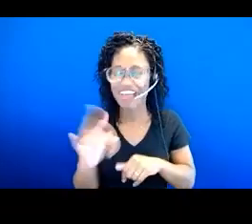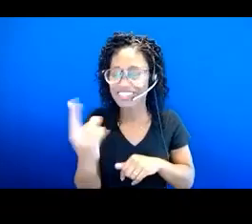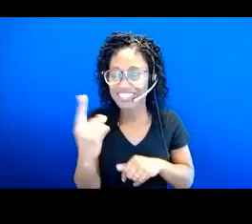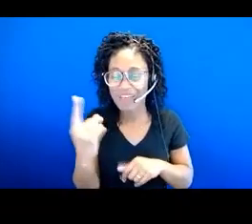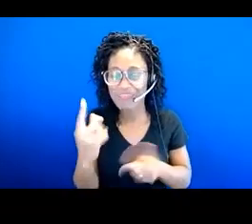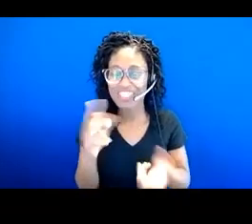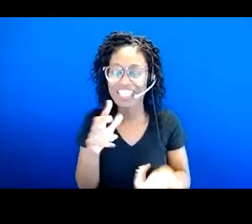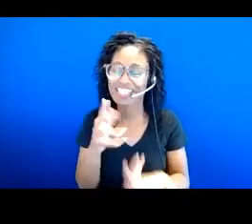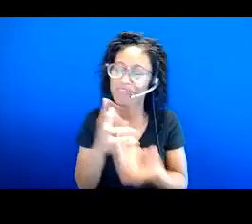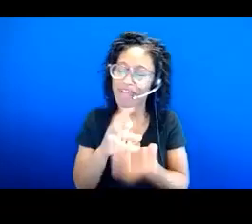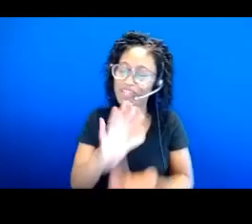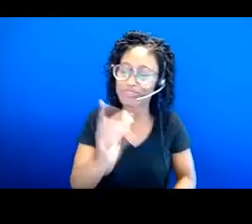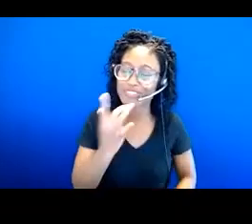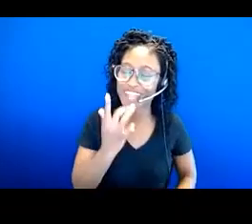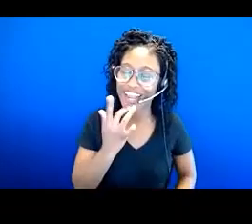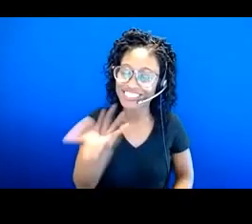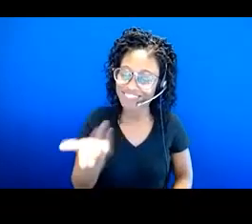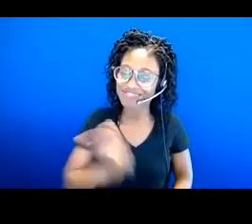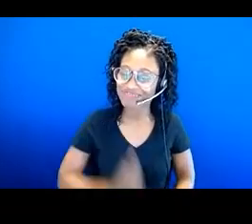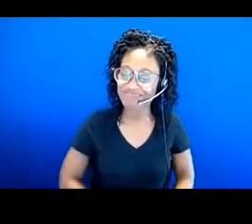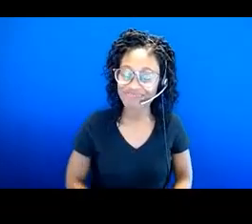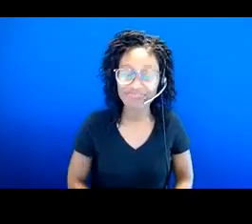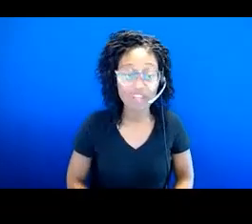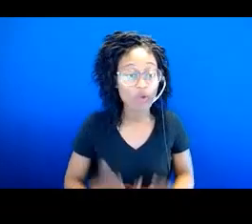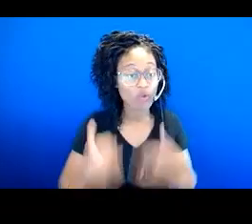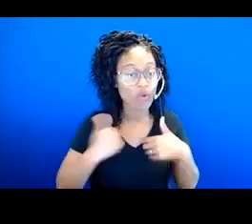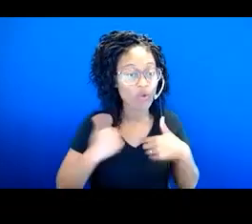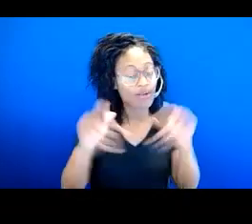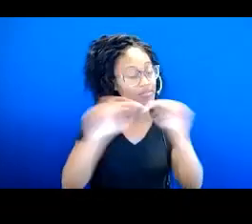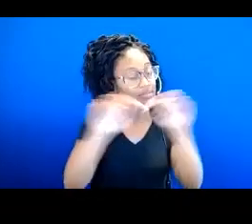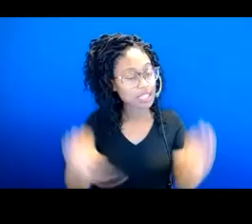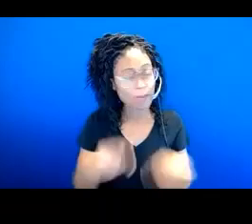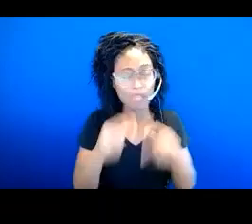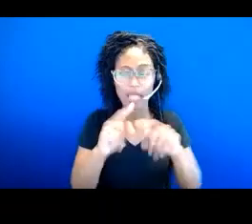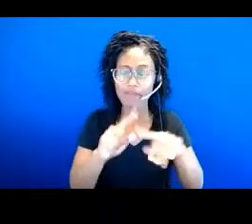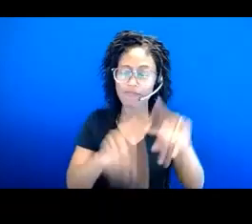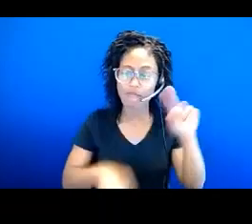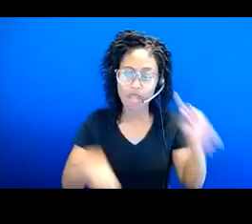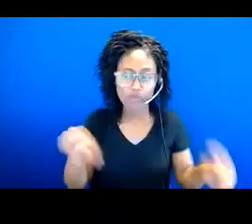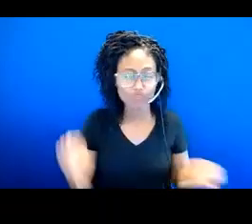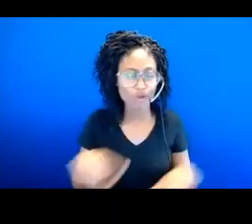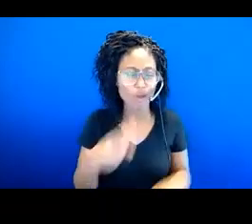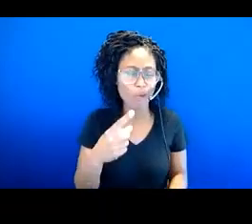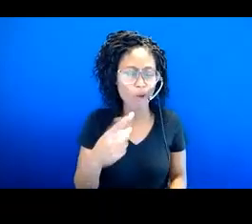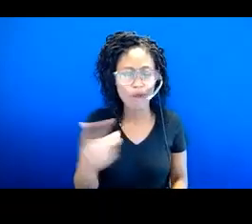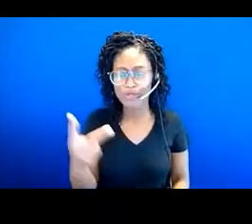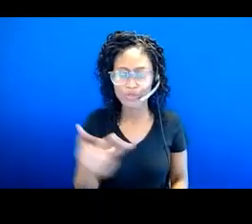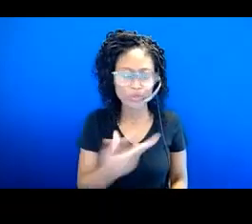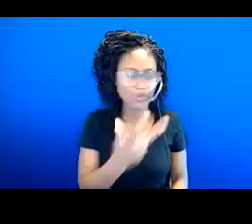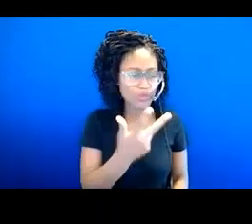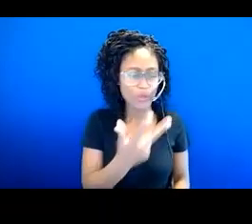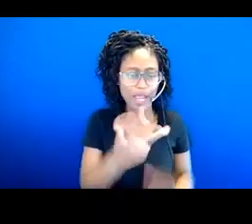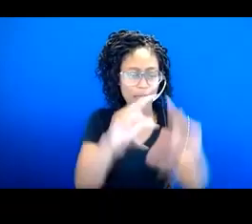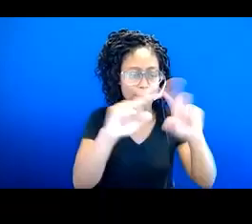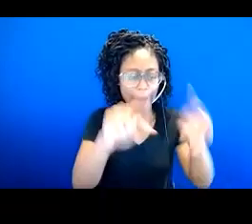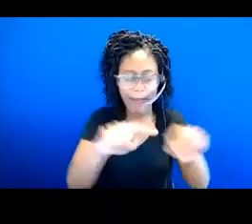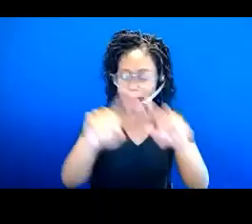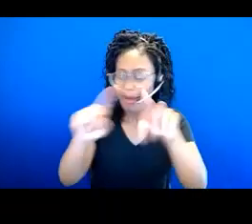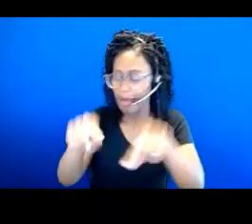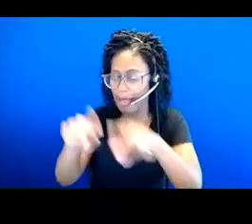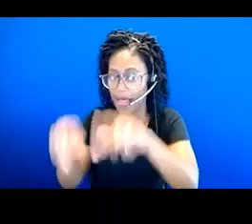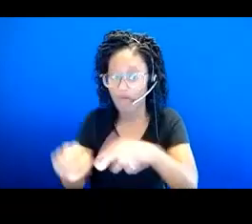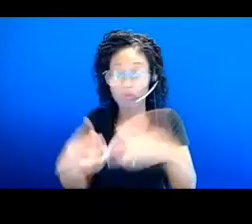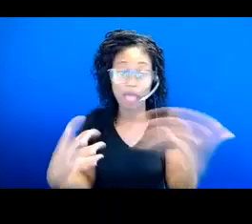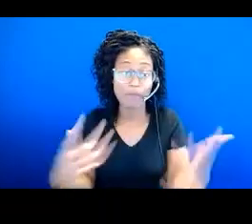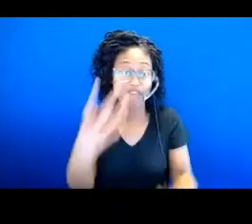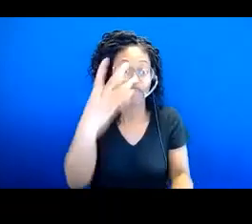you. So we have templates that vary from 1 to 2 to 3 content boxes, 4 content boxes, a